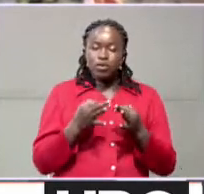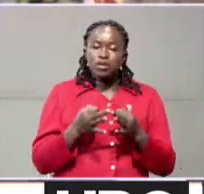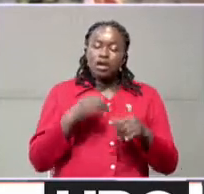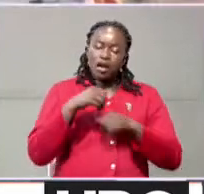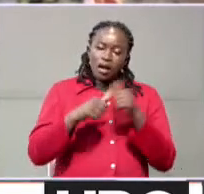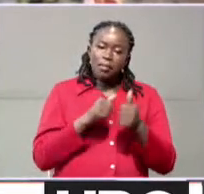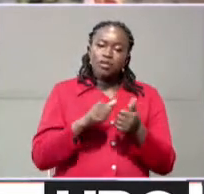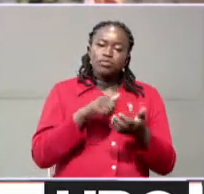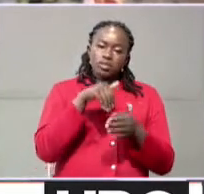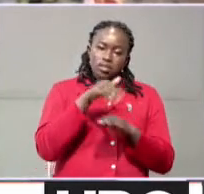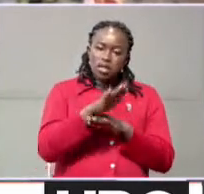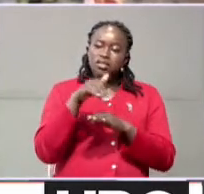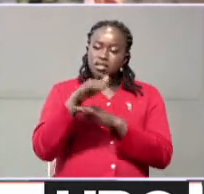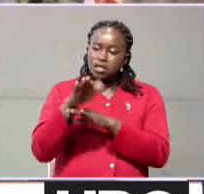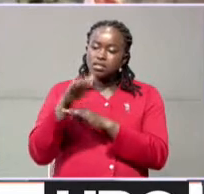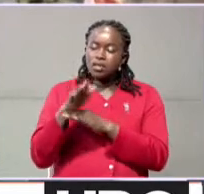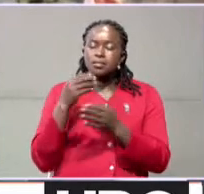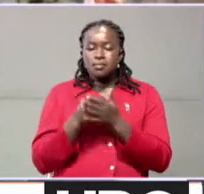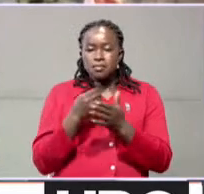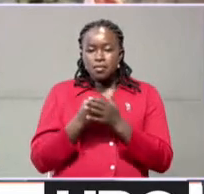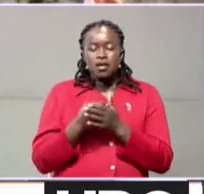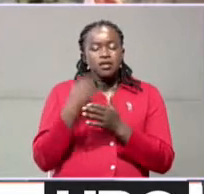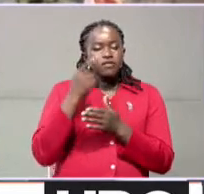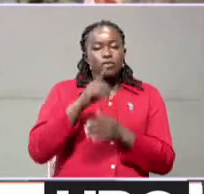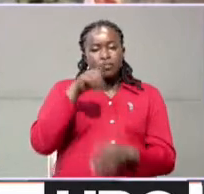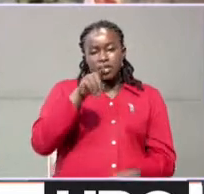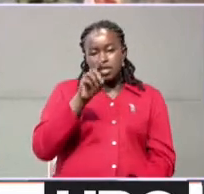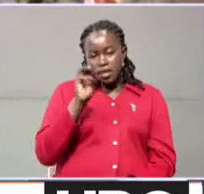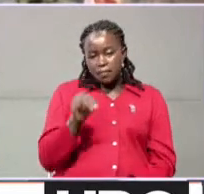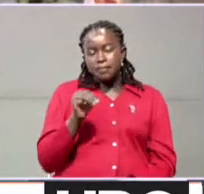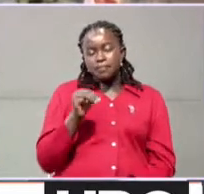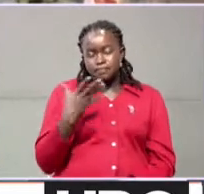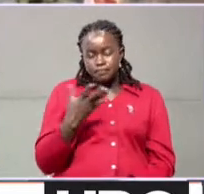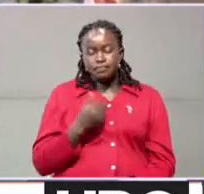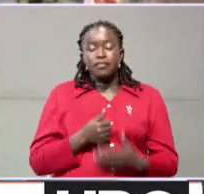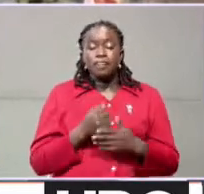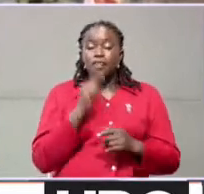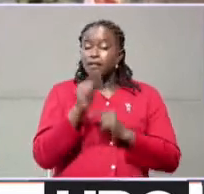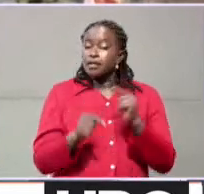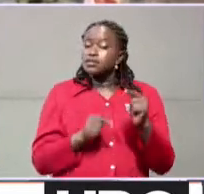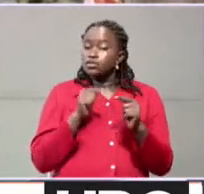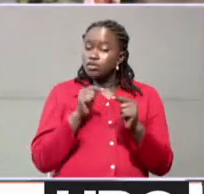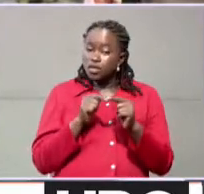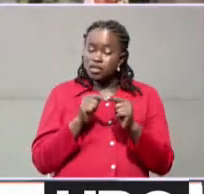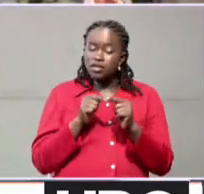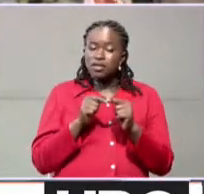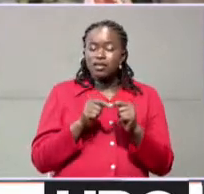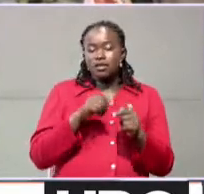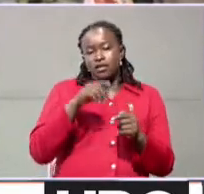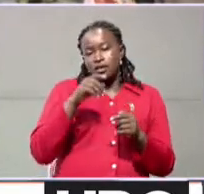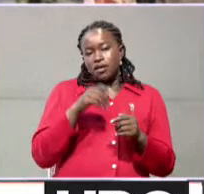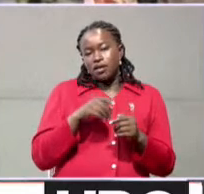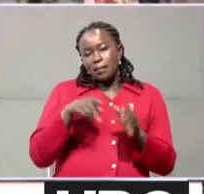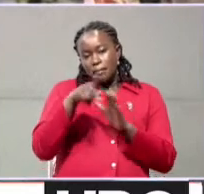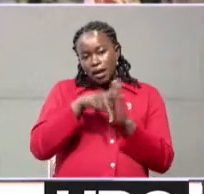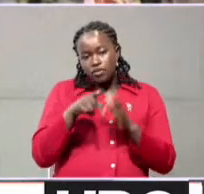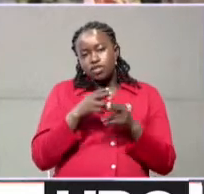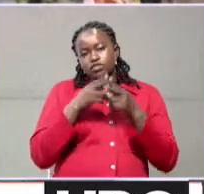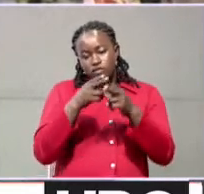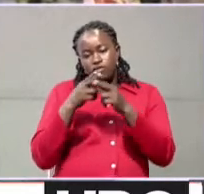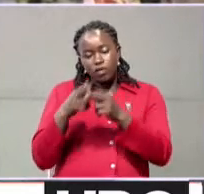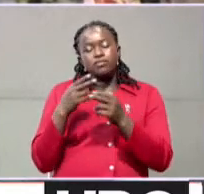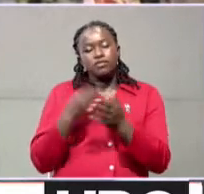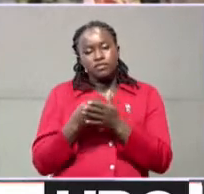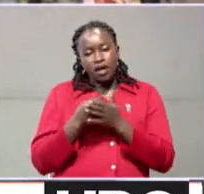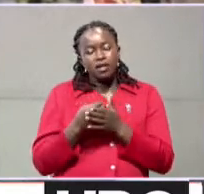of the parish development mode of funds particularly the parish revolving fund